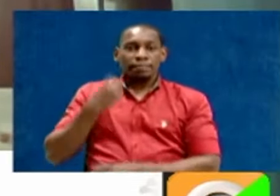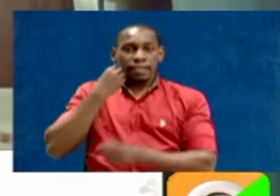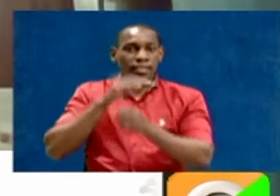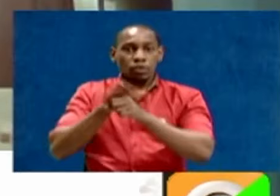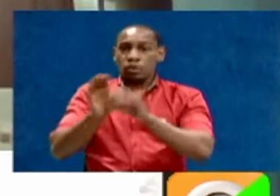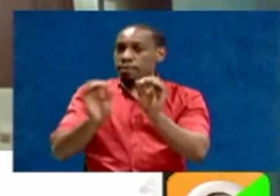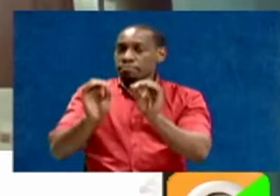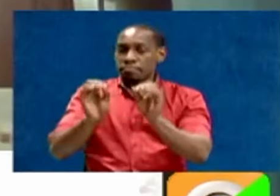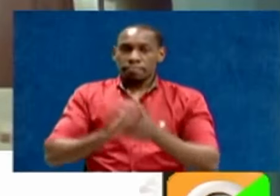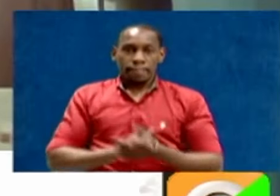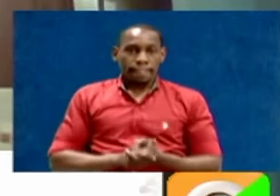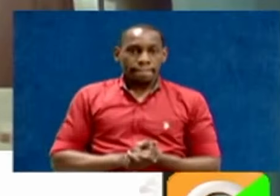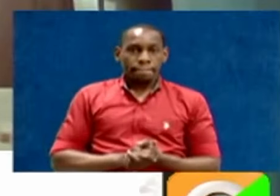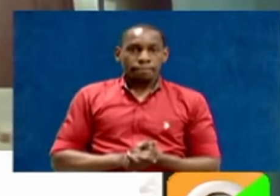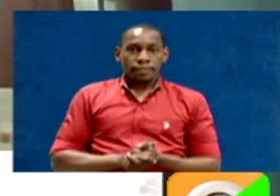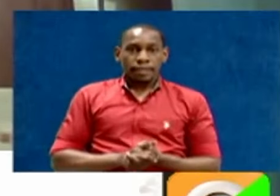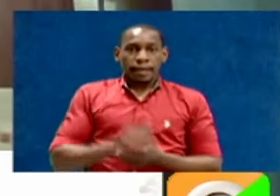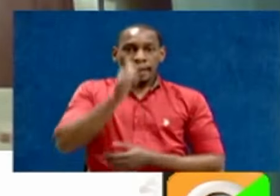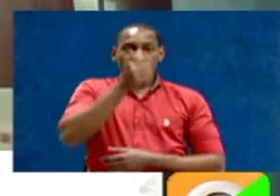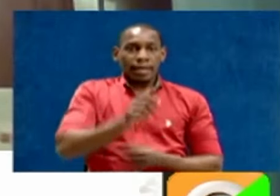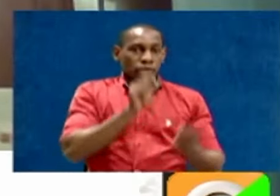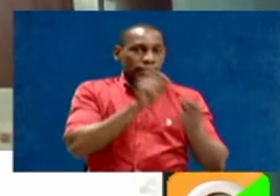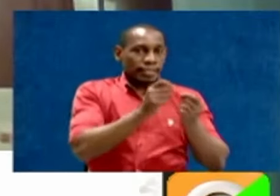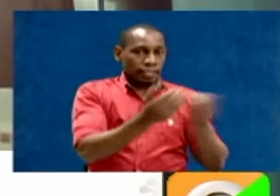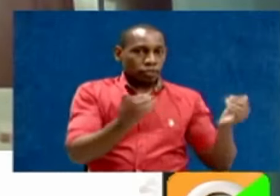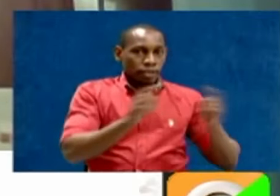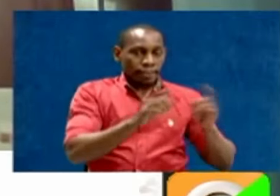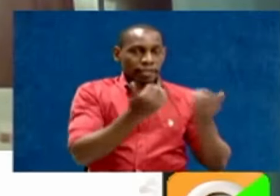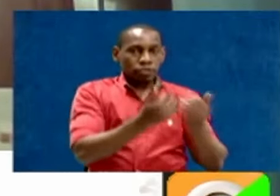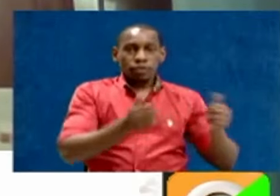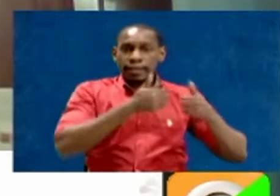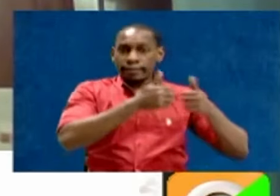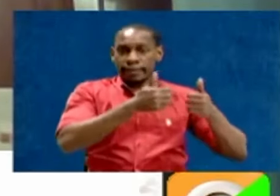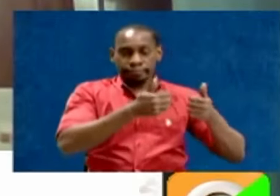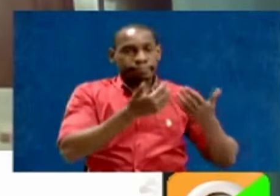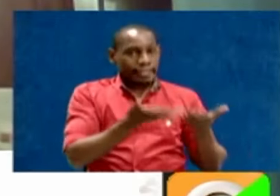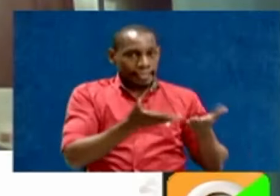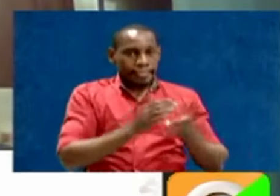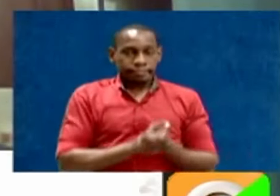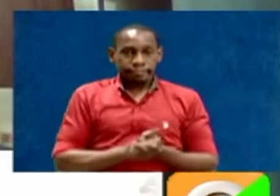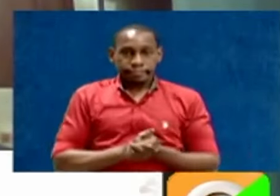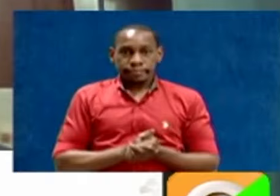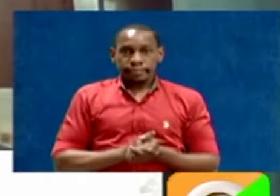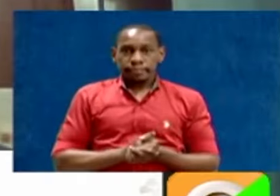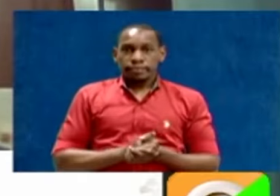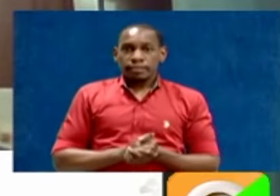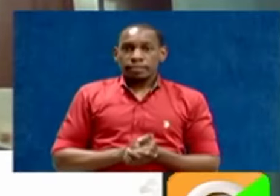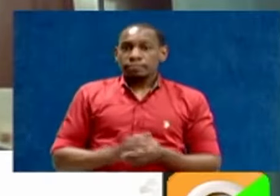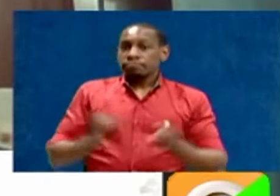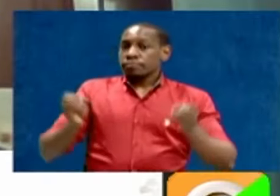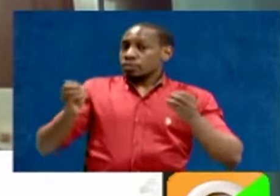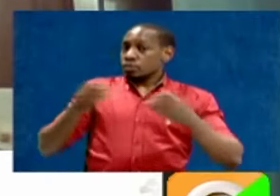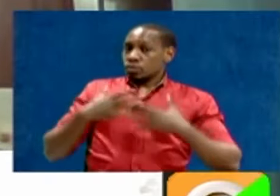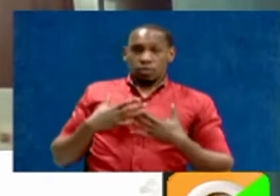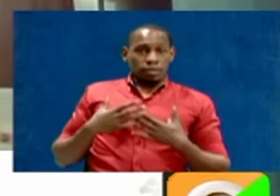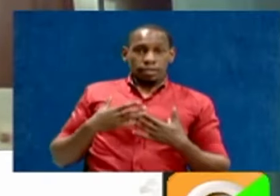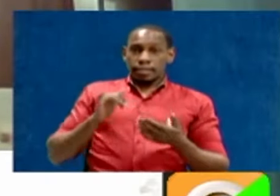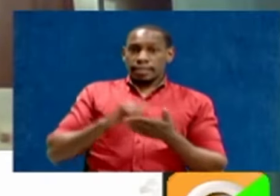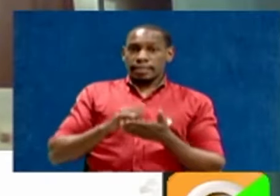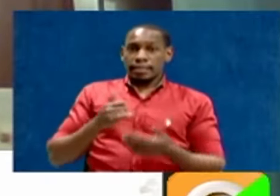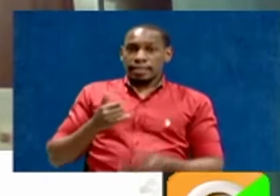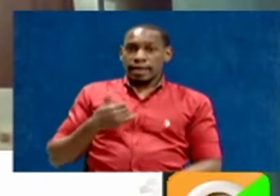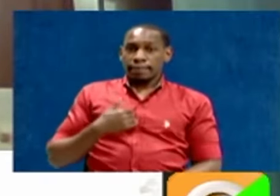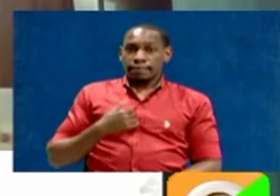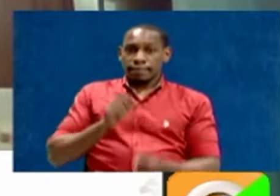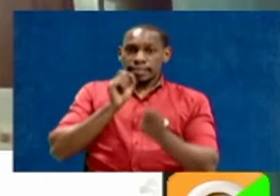negative. I'm yet to test the children, but the children are fine so far. So the shock of just getting this